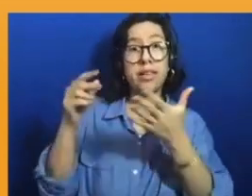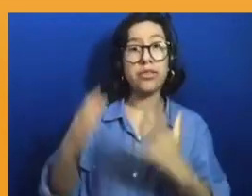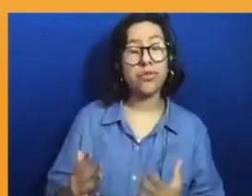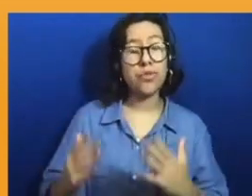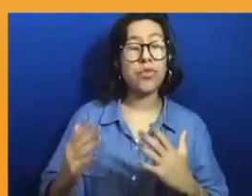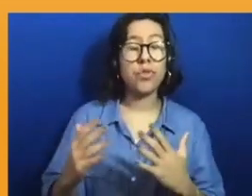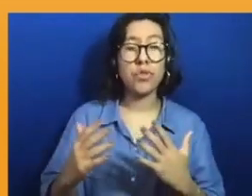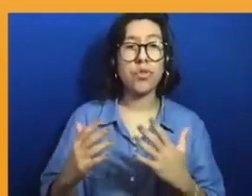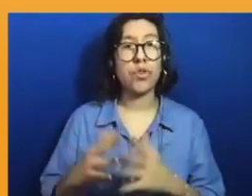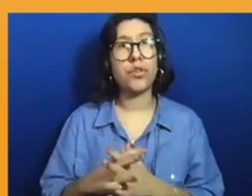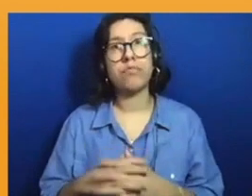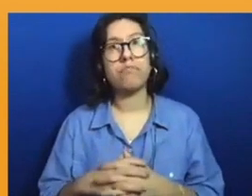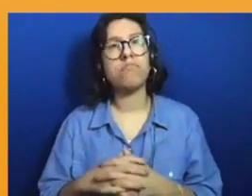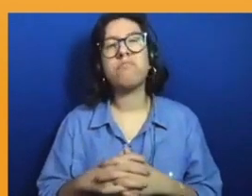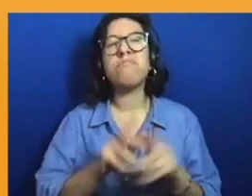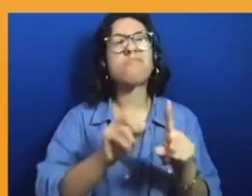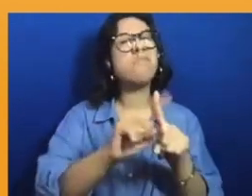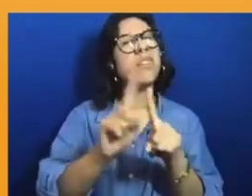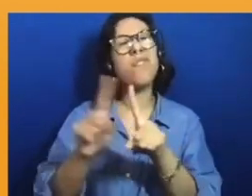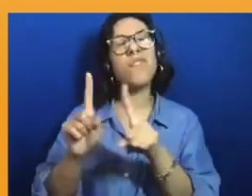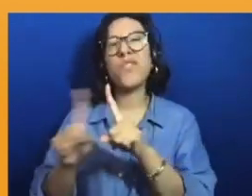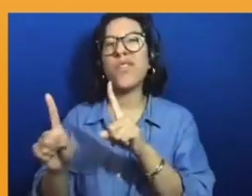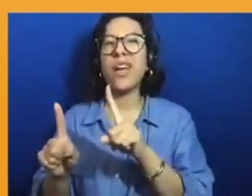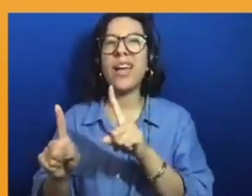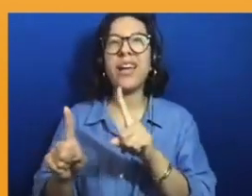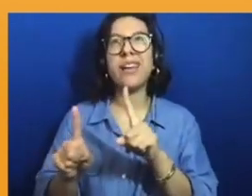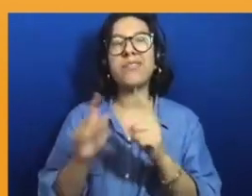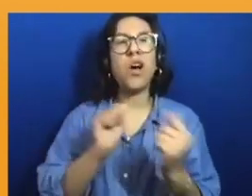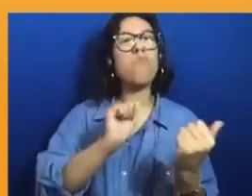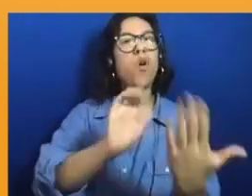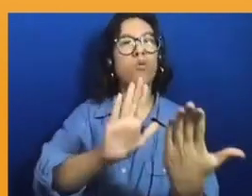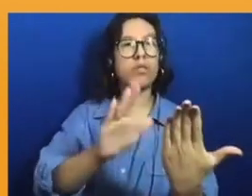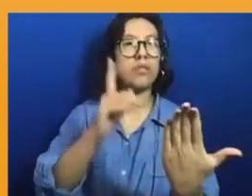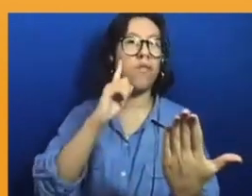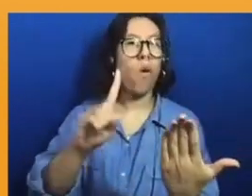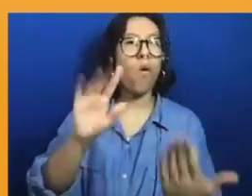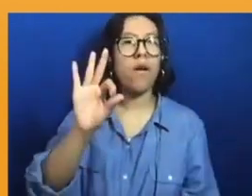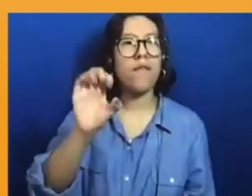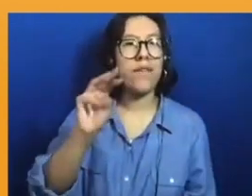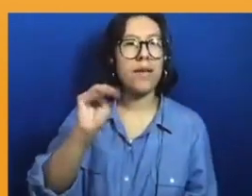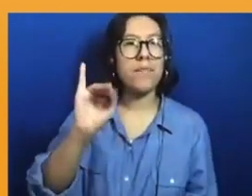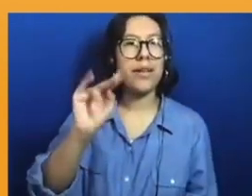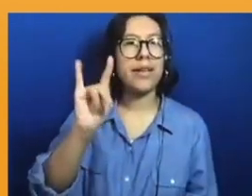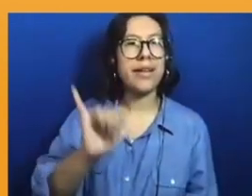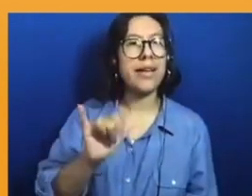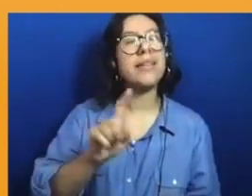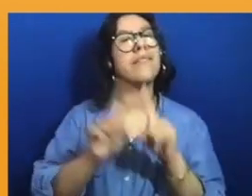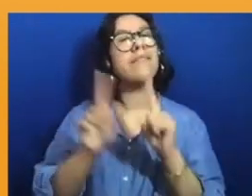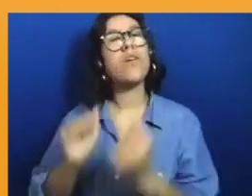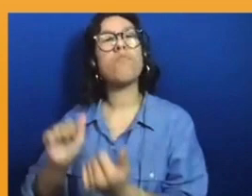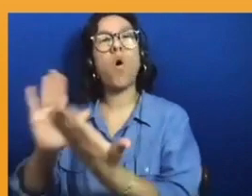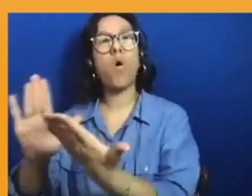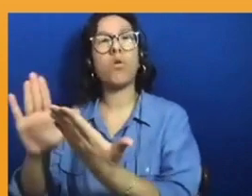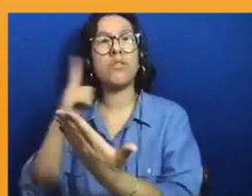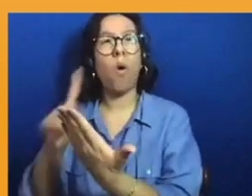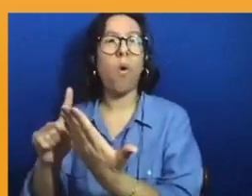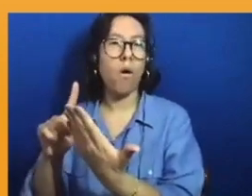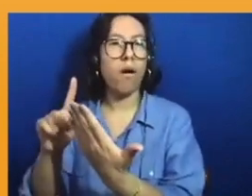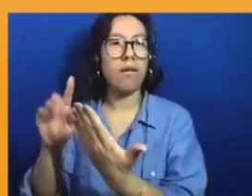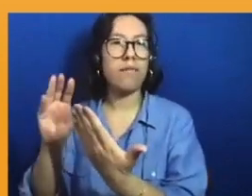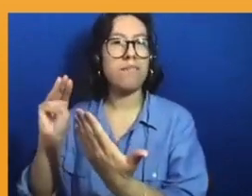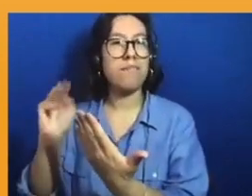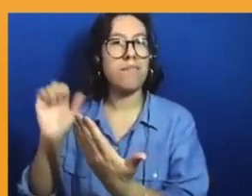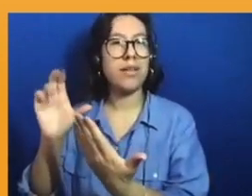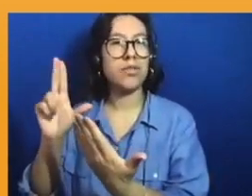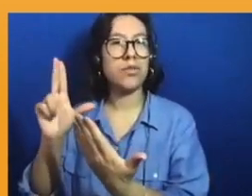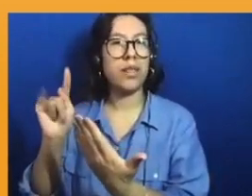that there are different sides to femininity and different sides to masculinity. And I think it's